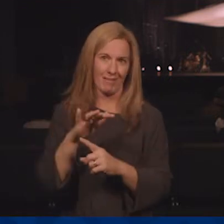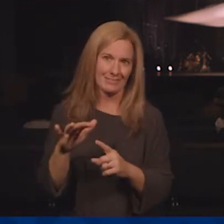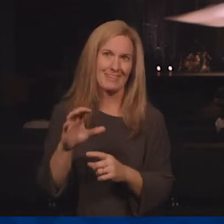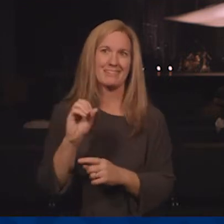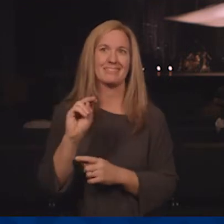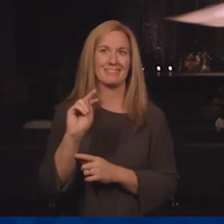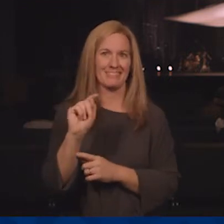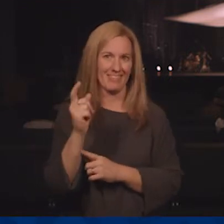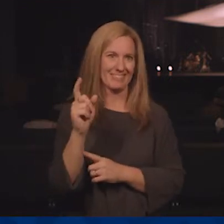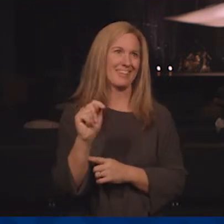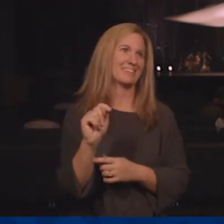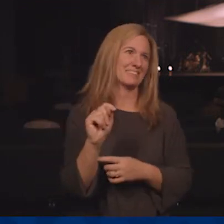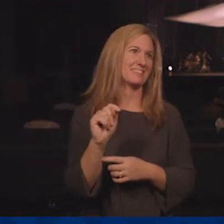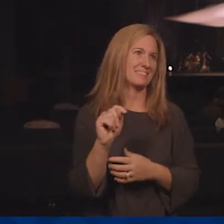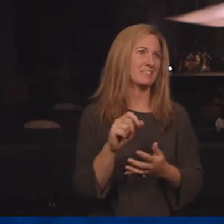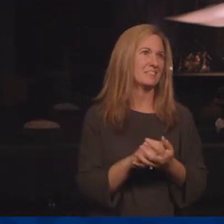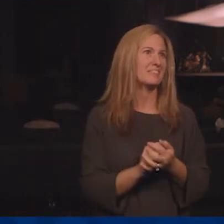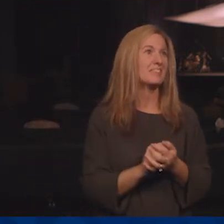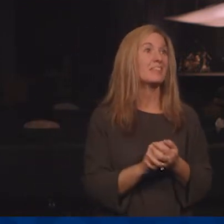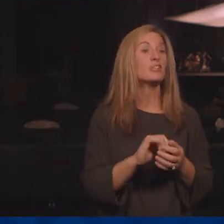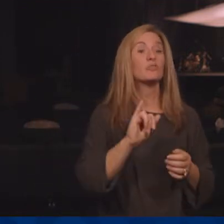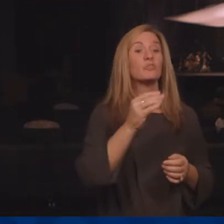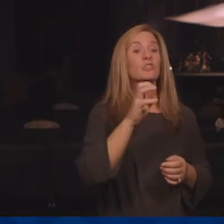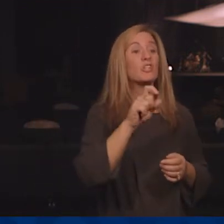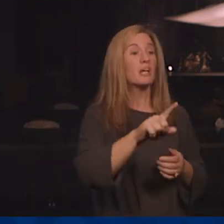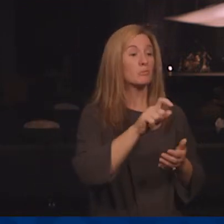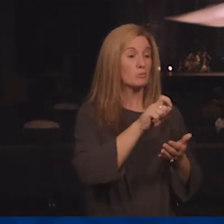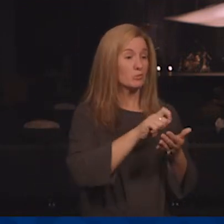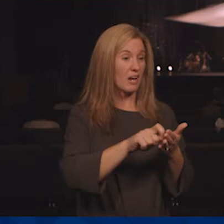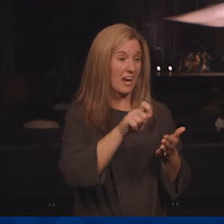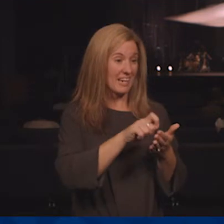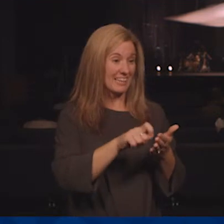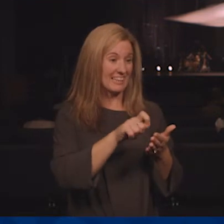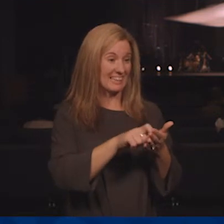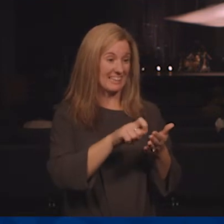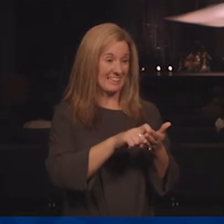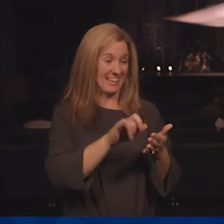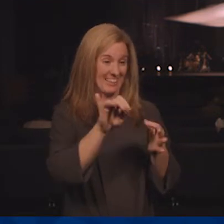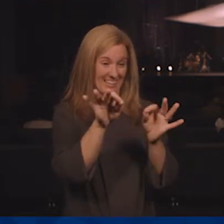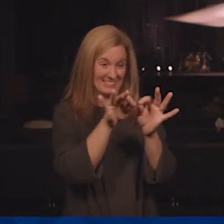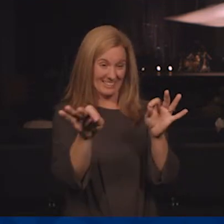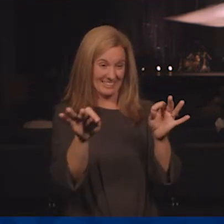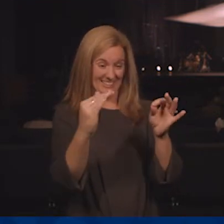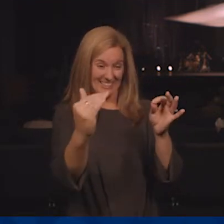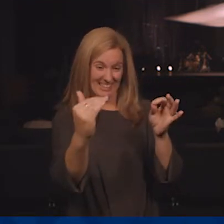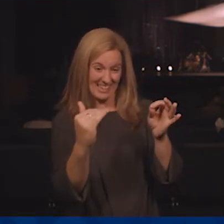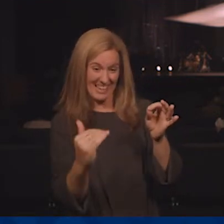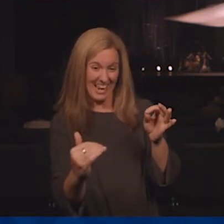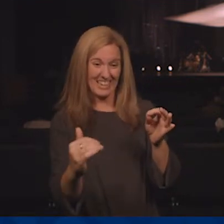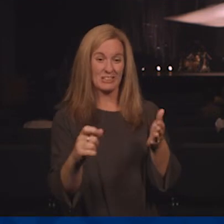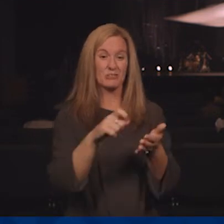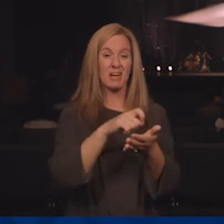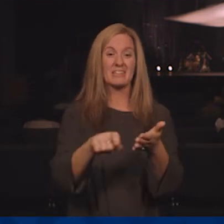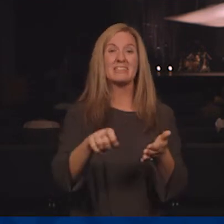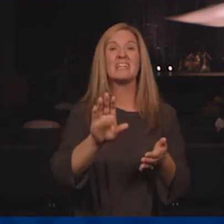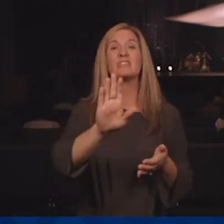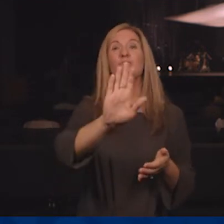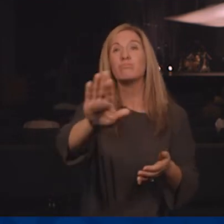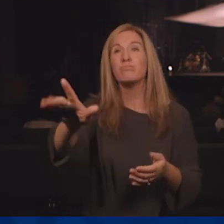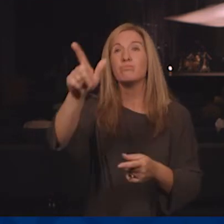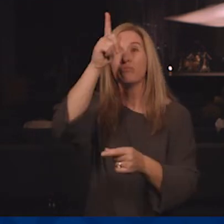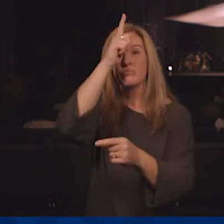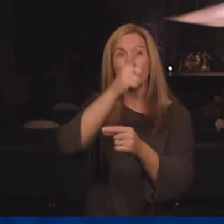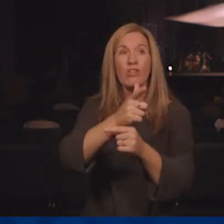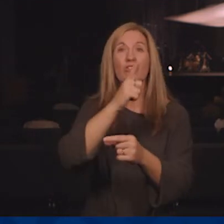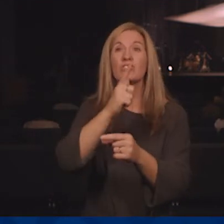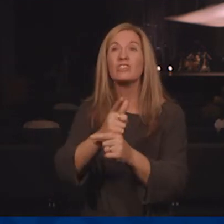after this with James is this. My brothers and sisters, if any one of you should